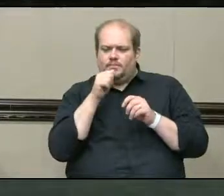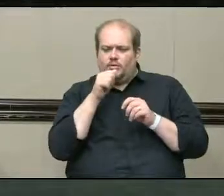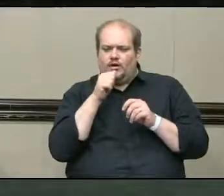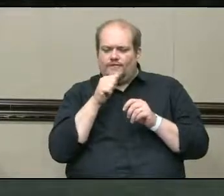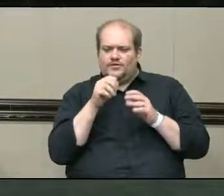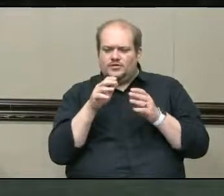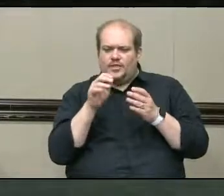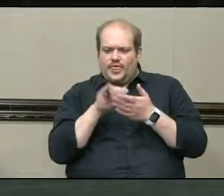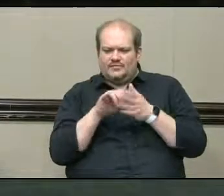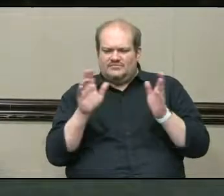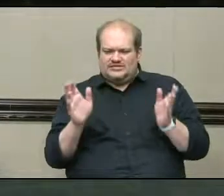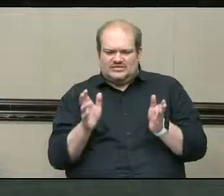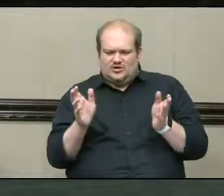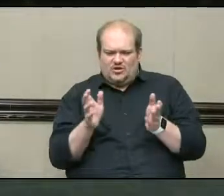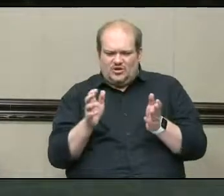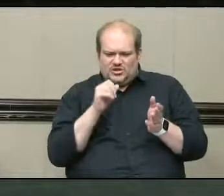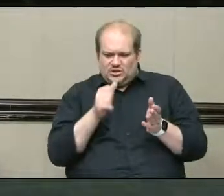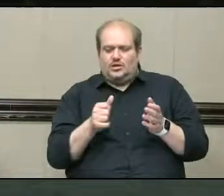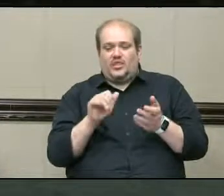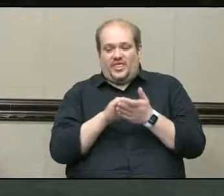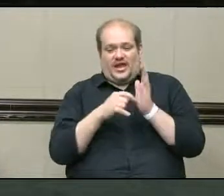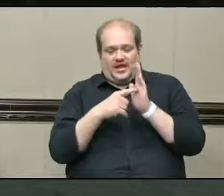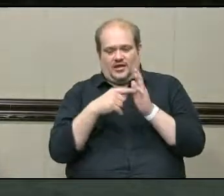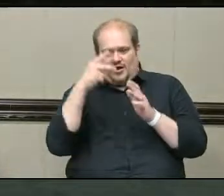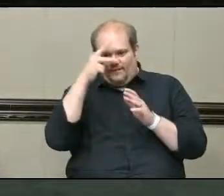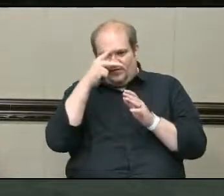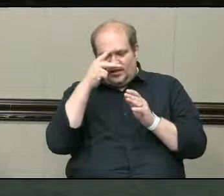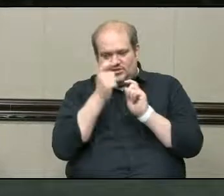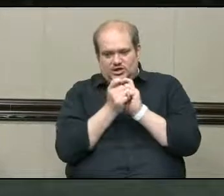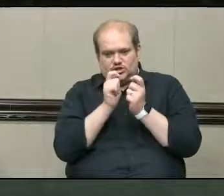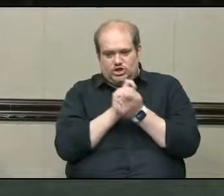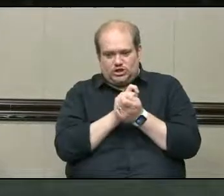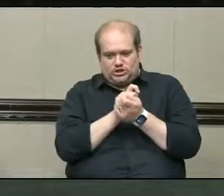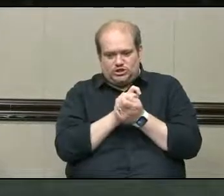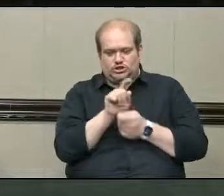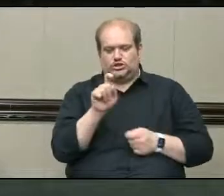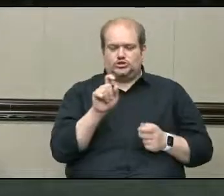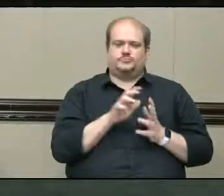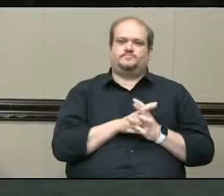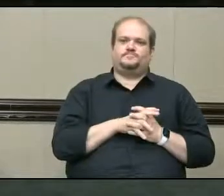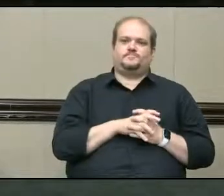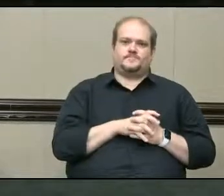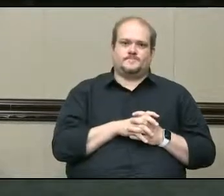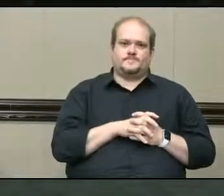development shall be discouraged, indicate a philosophical shift?